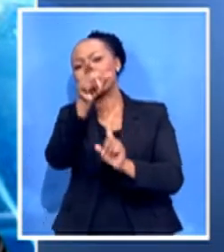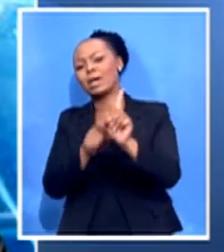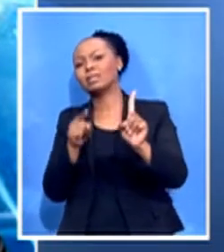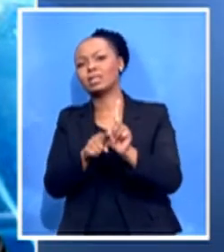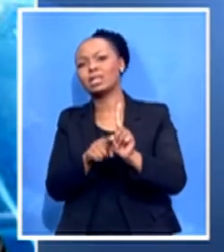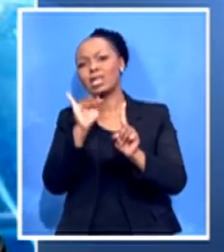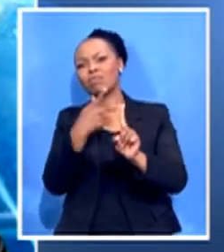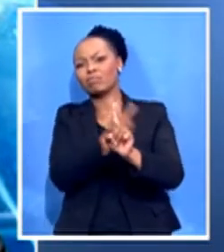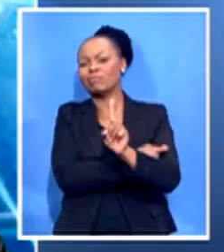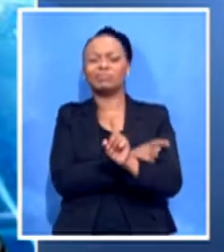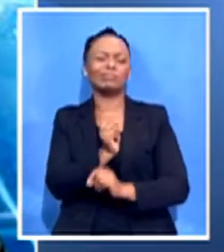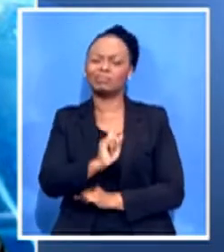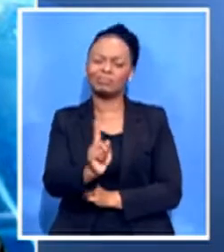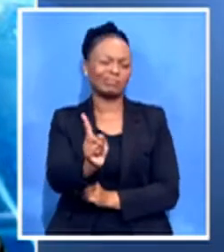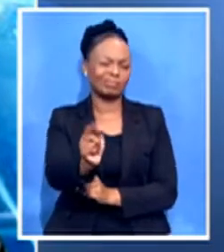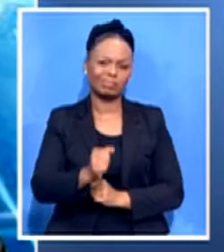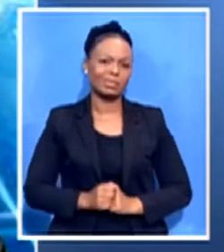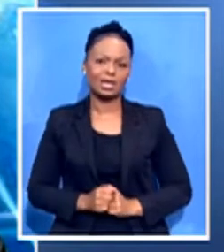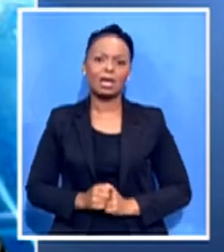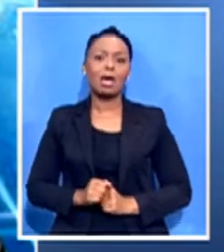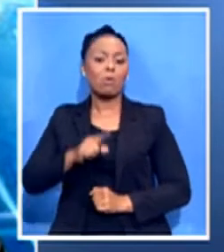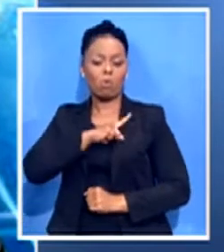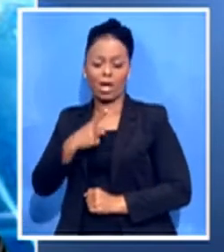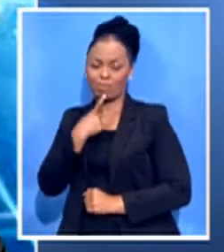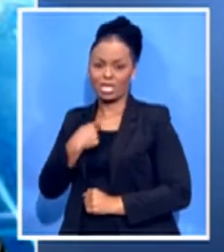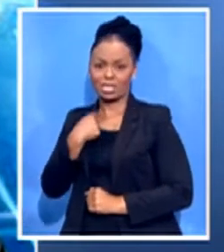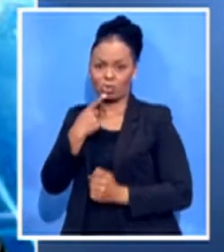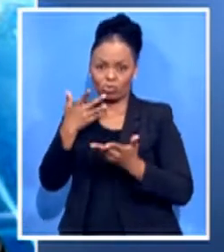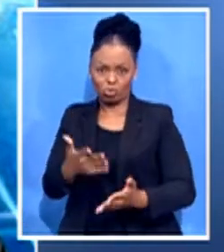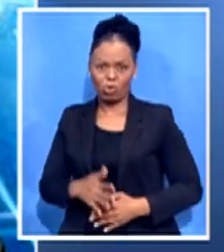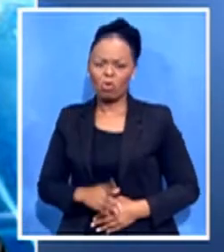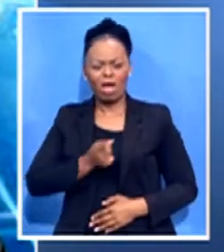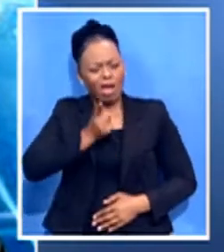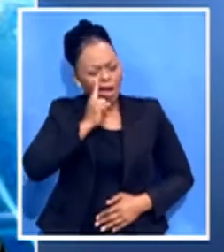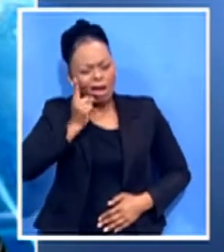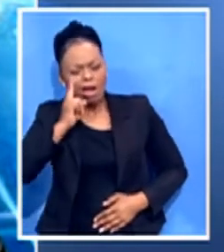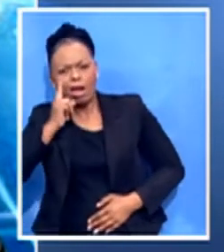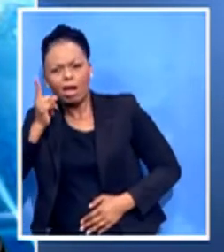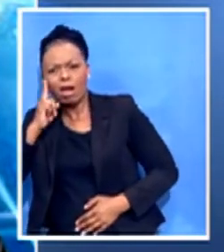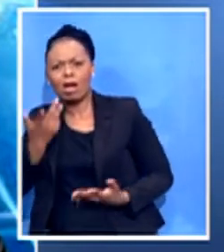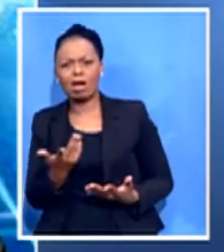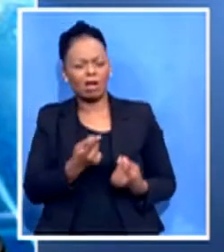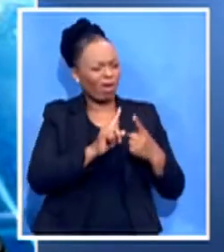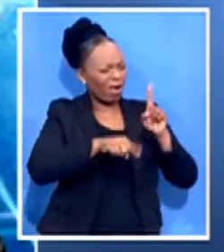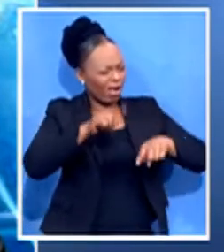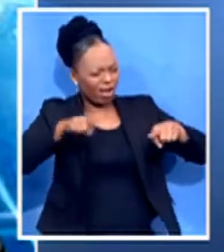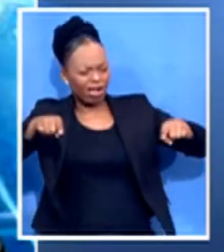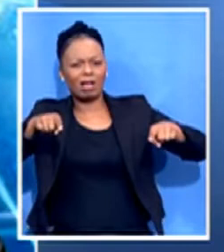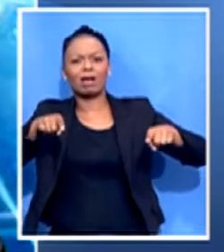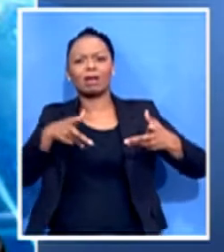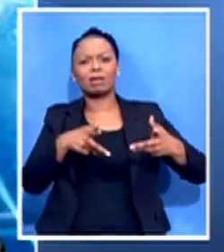this is because it's been tested in a huge number of participants globally,